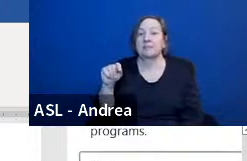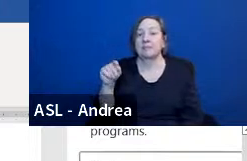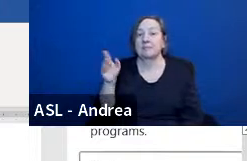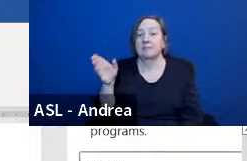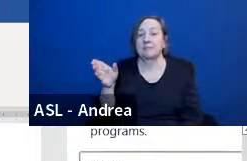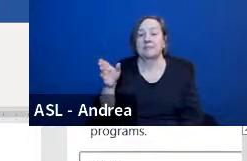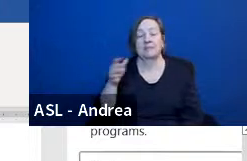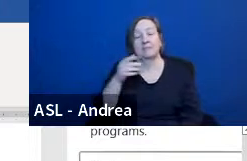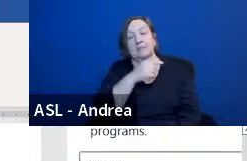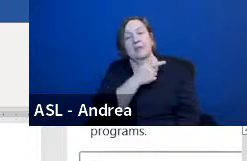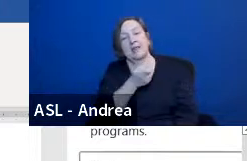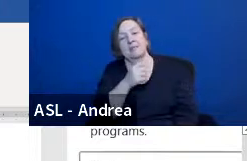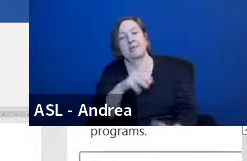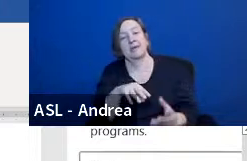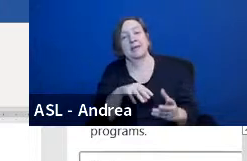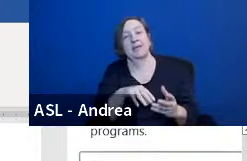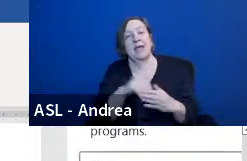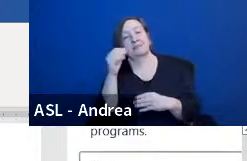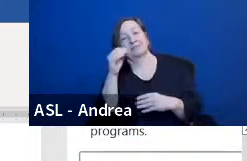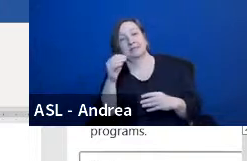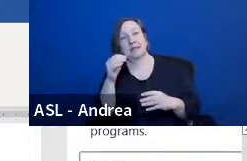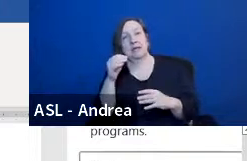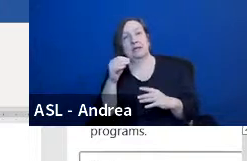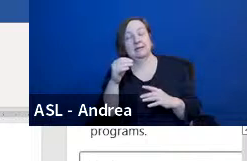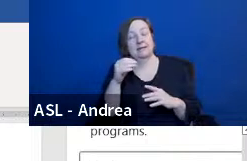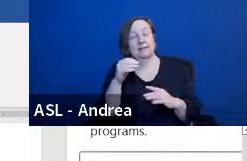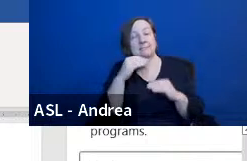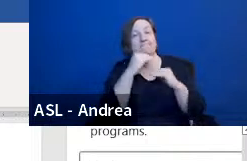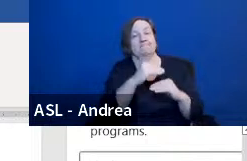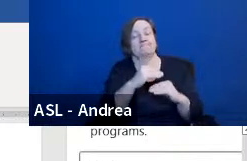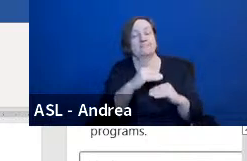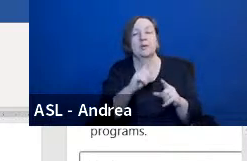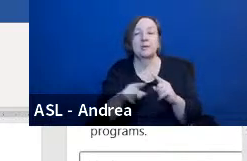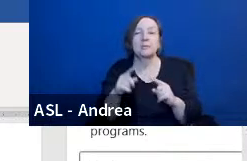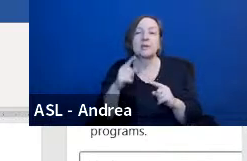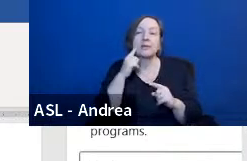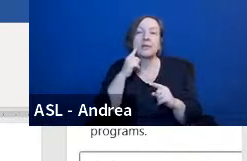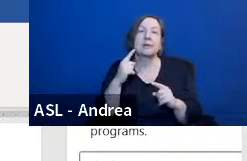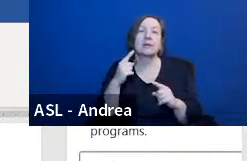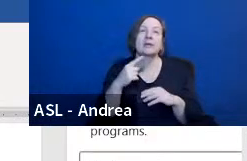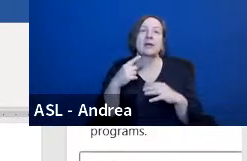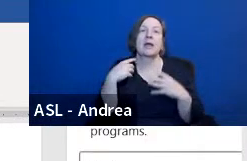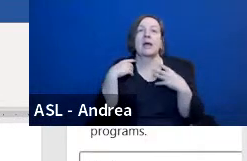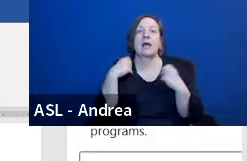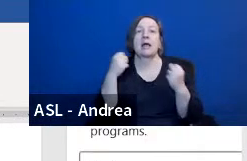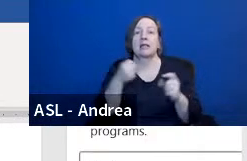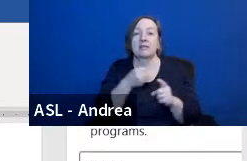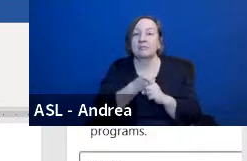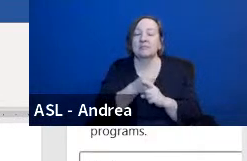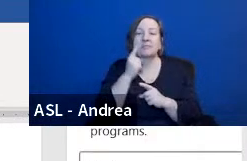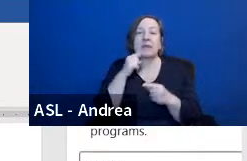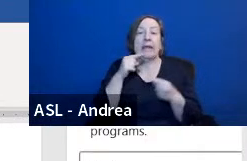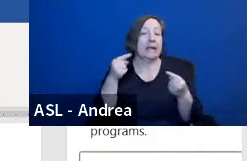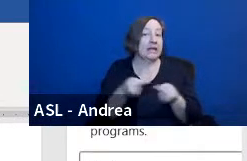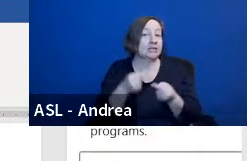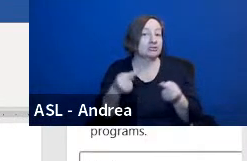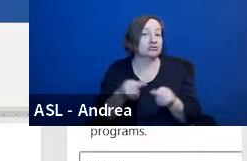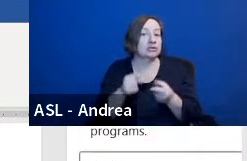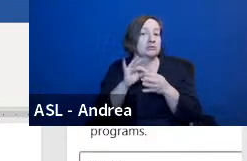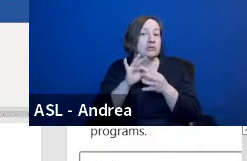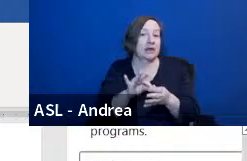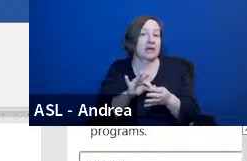This is also a little bit outside the box, but when I think of health impacts, I also think about like, injuries related to the